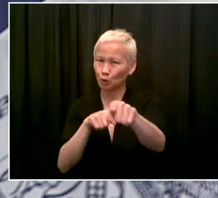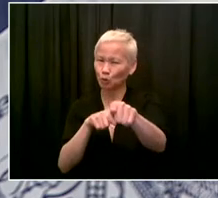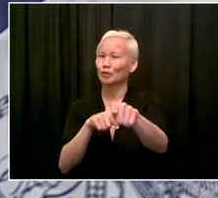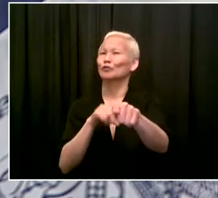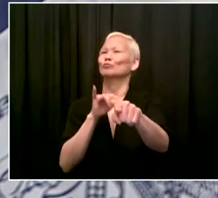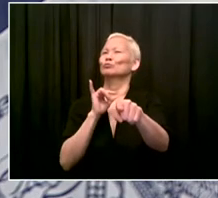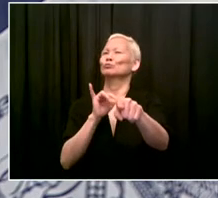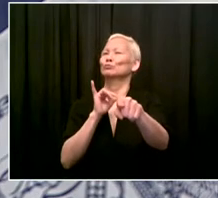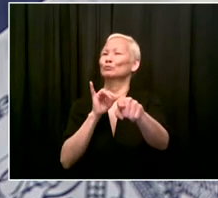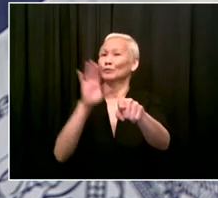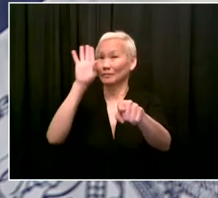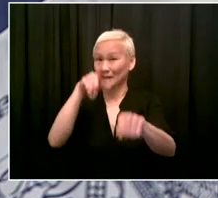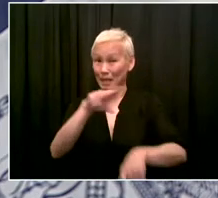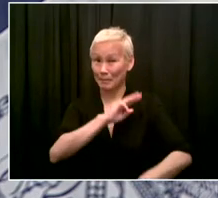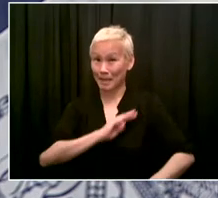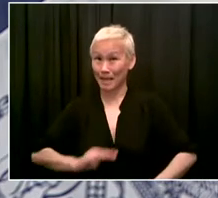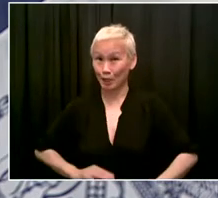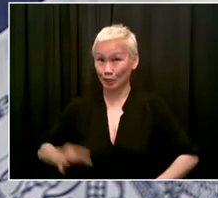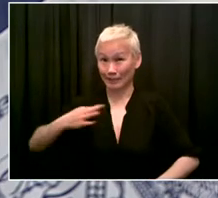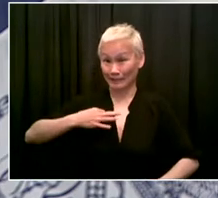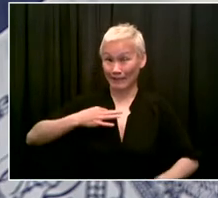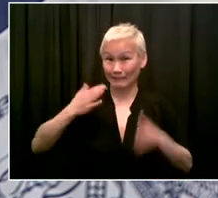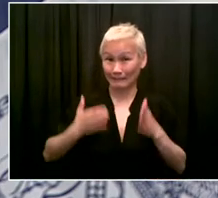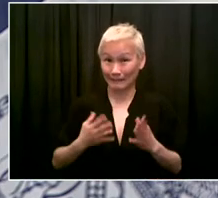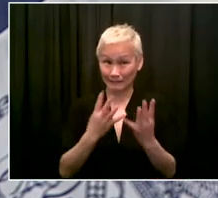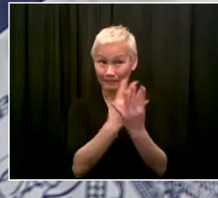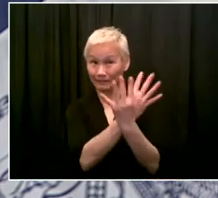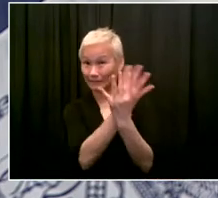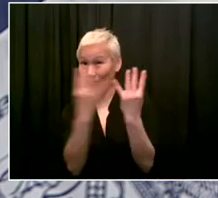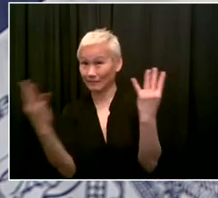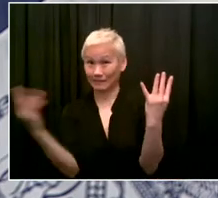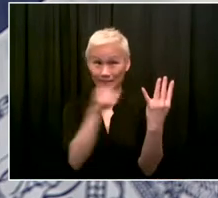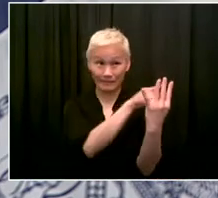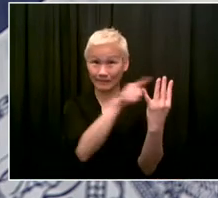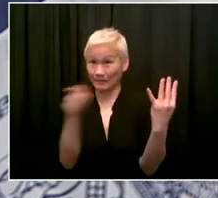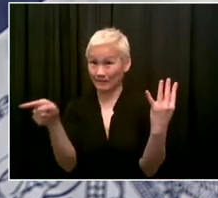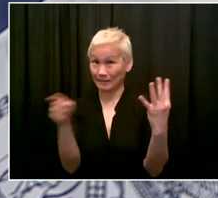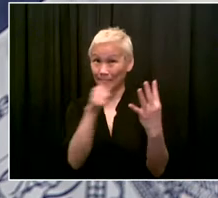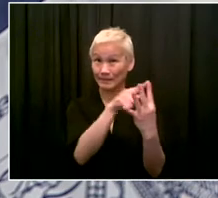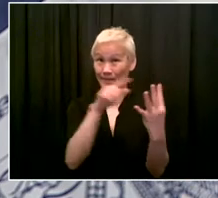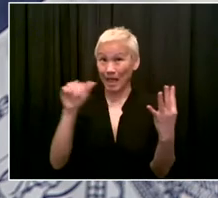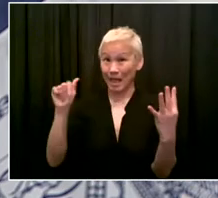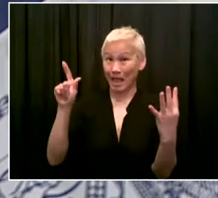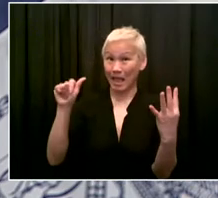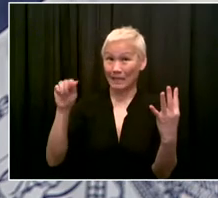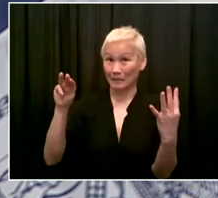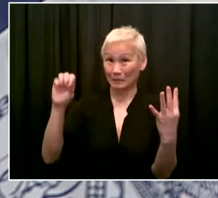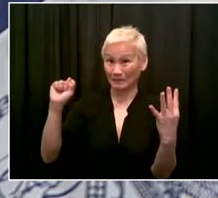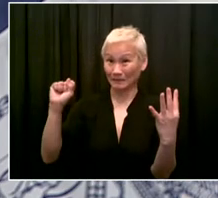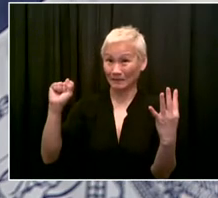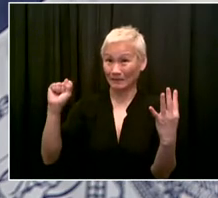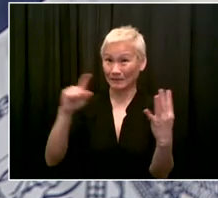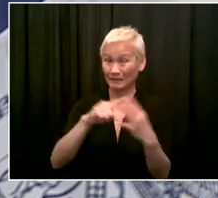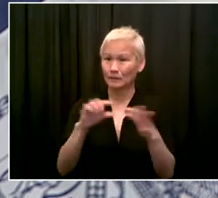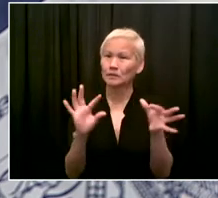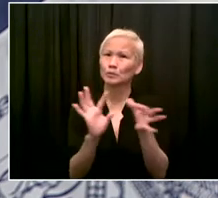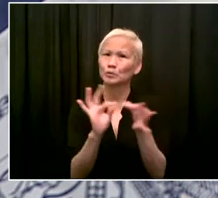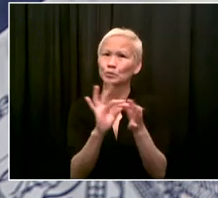and should be actually expanded with better training, et cetera, it was Eric Adams. And this was a